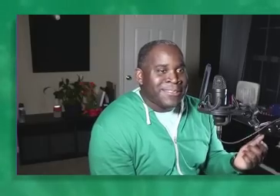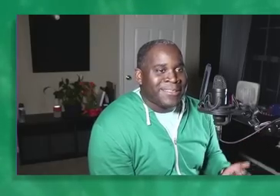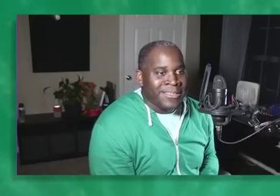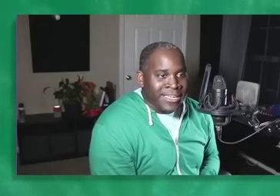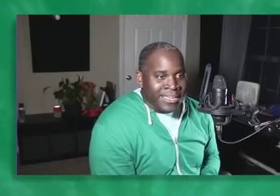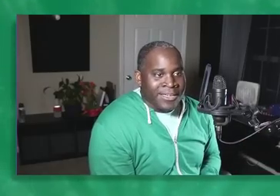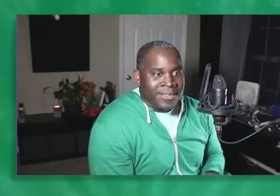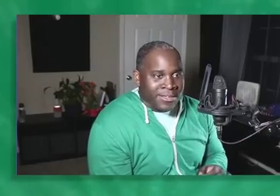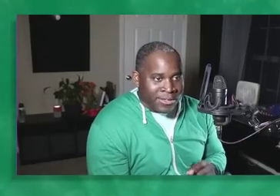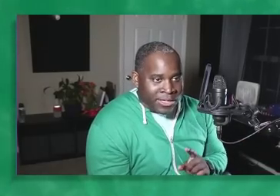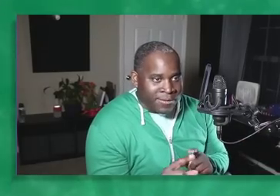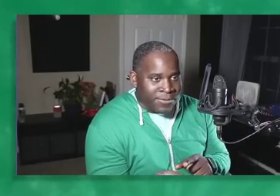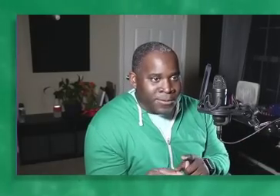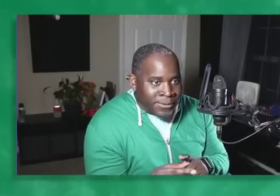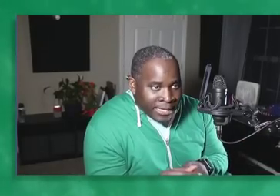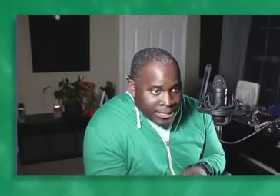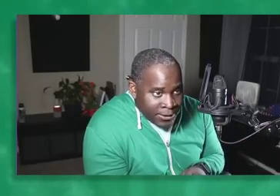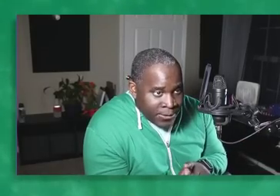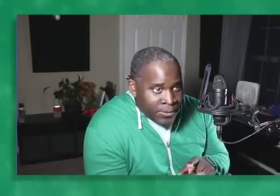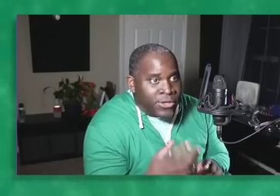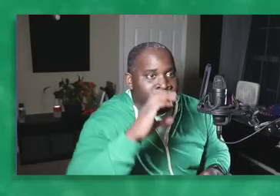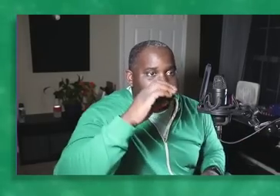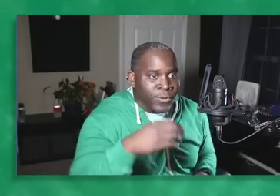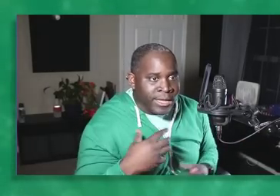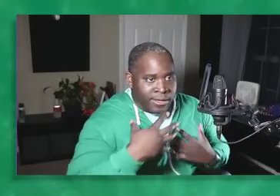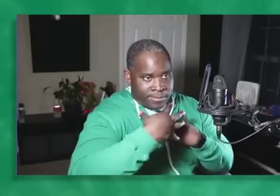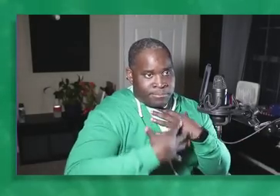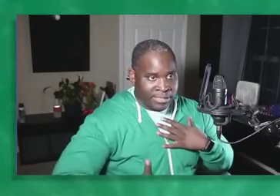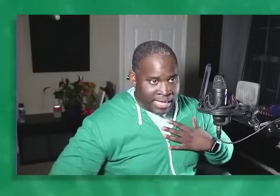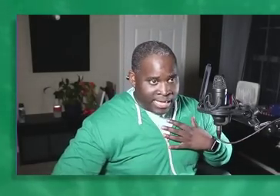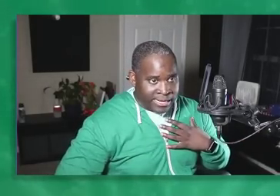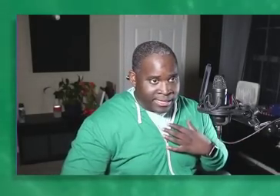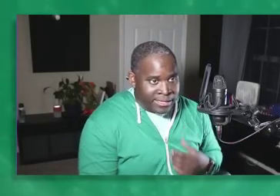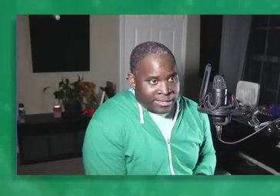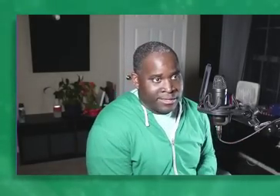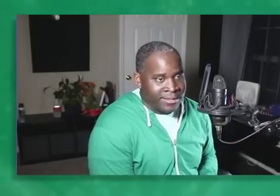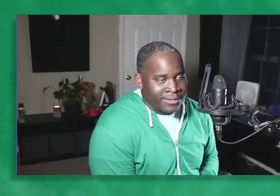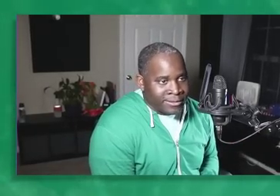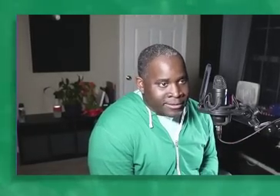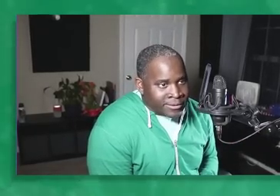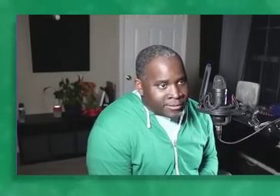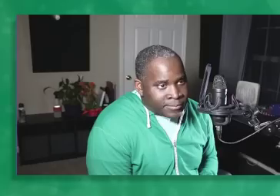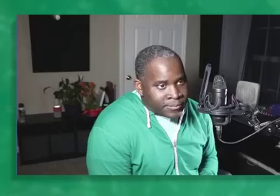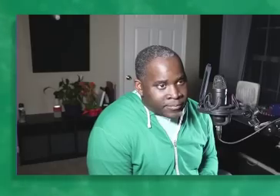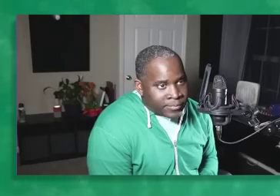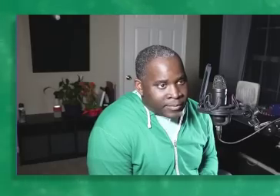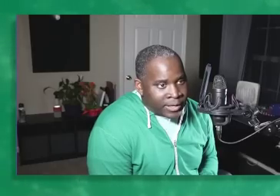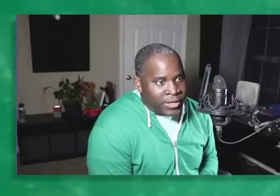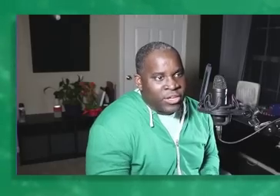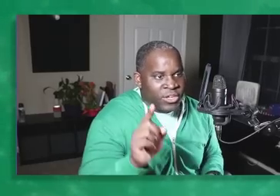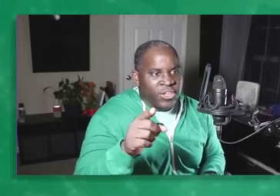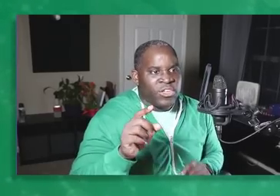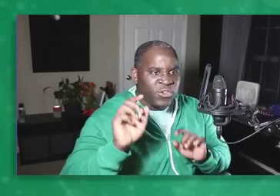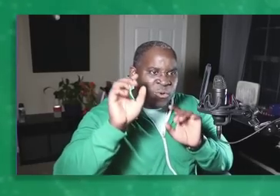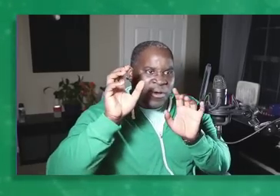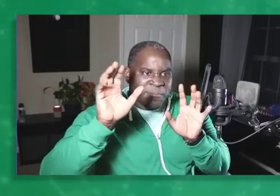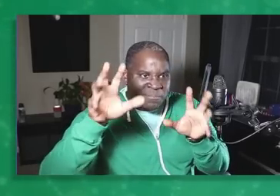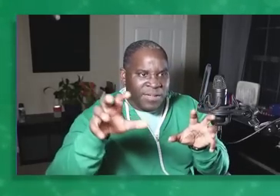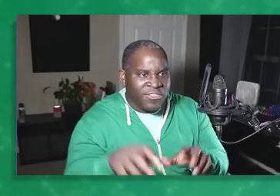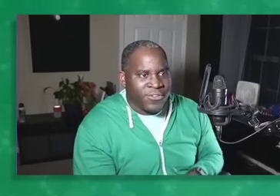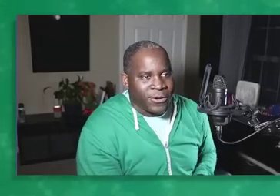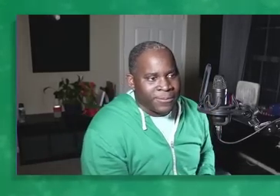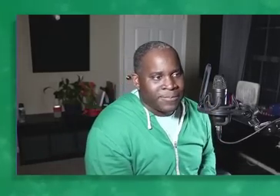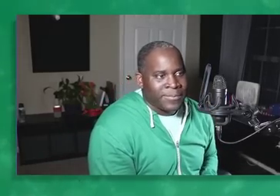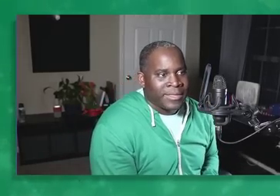What are you saying? If we don't let you go. If you don't let go, you'll drink their blood. That you are a monster. You are